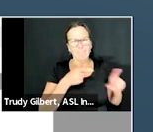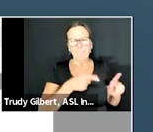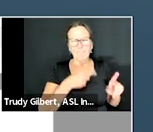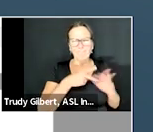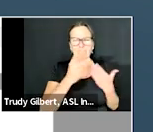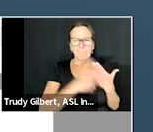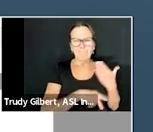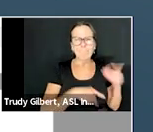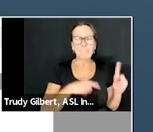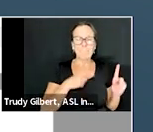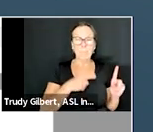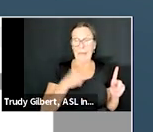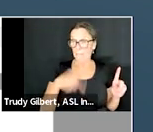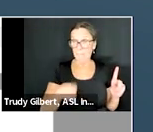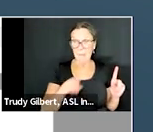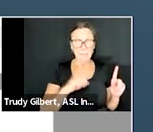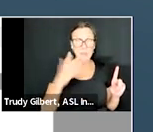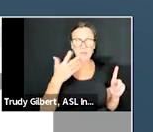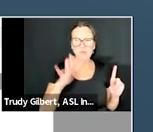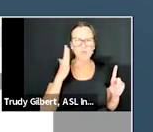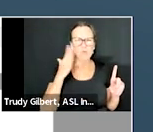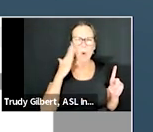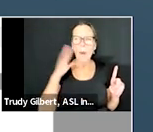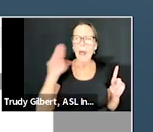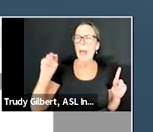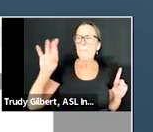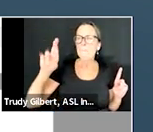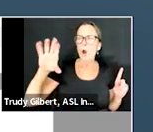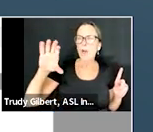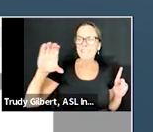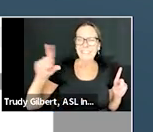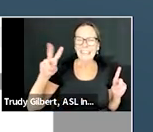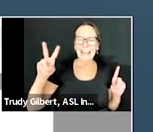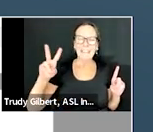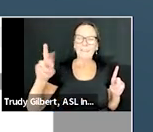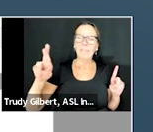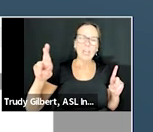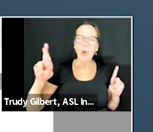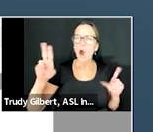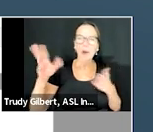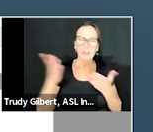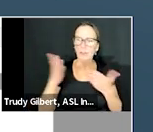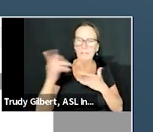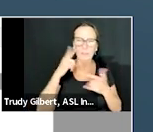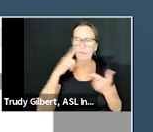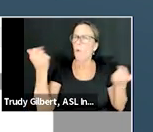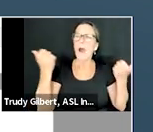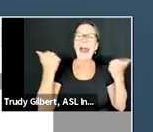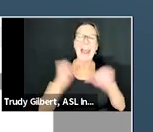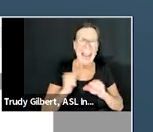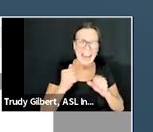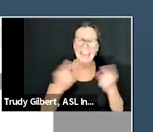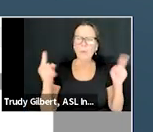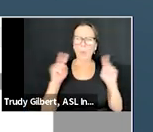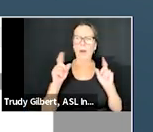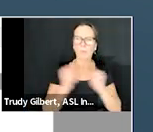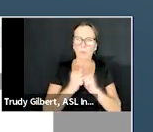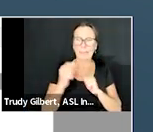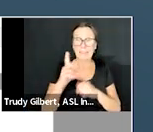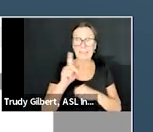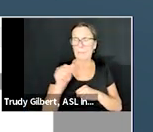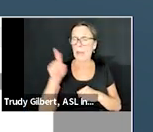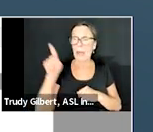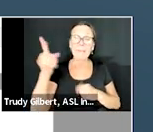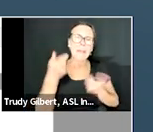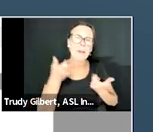know, MRC does VR services for anybody with a disability. But right now they're running a